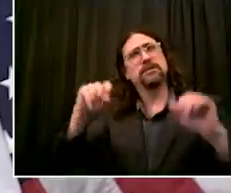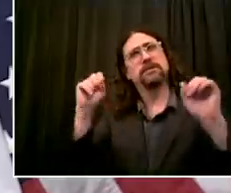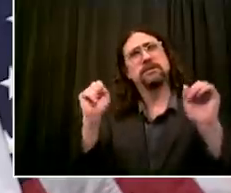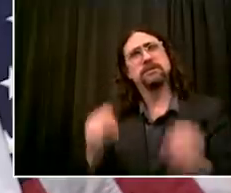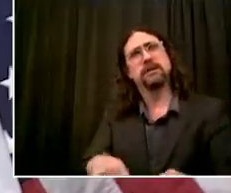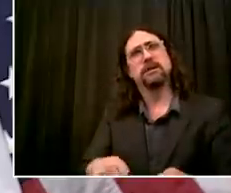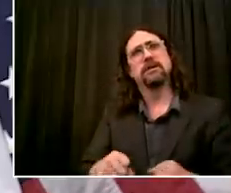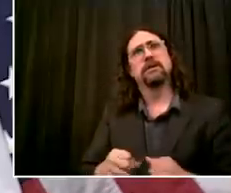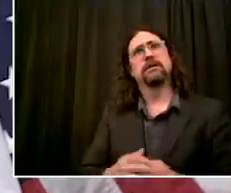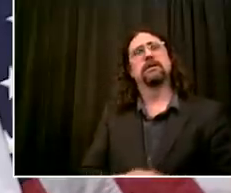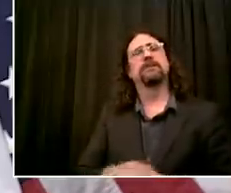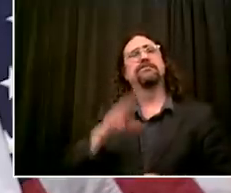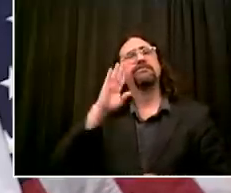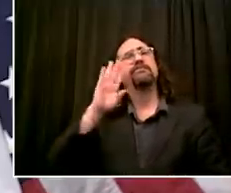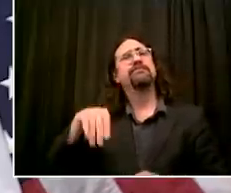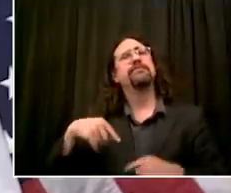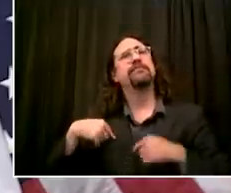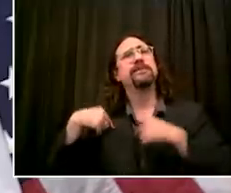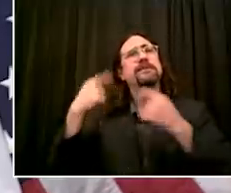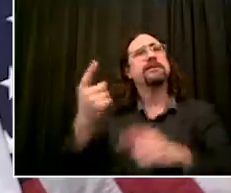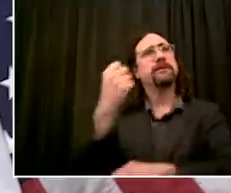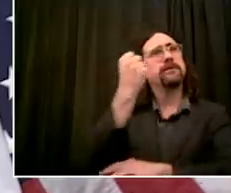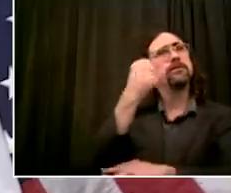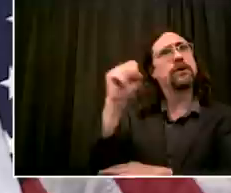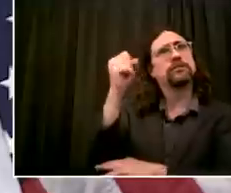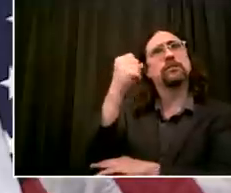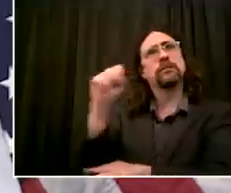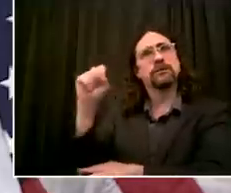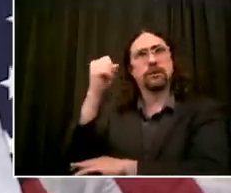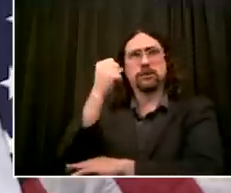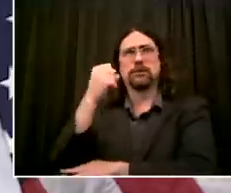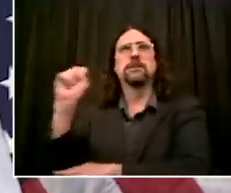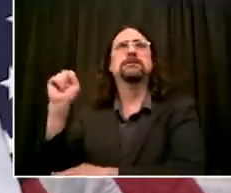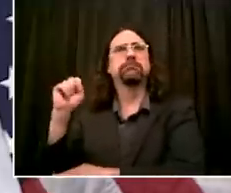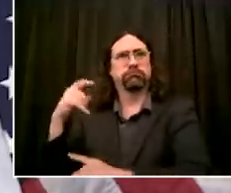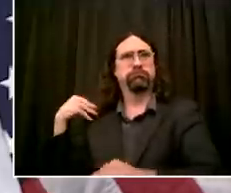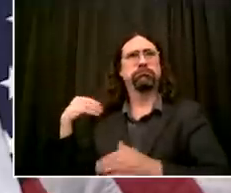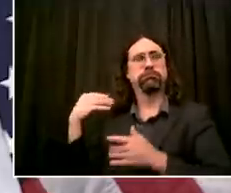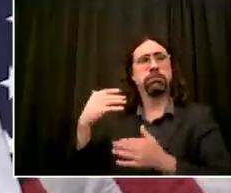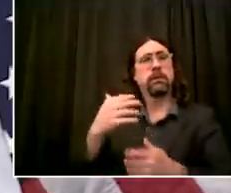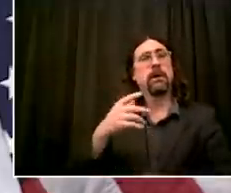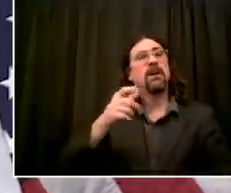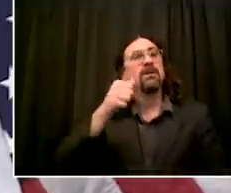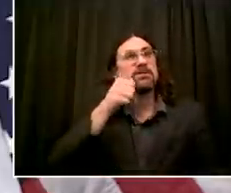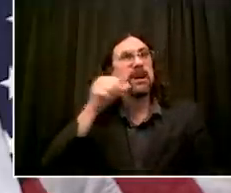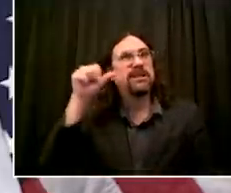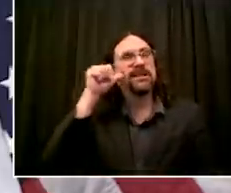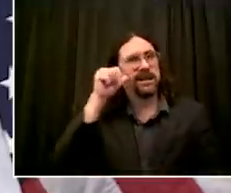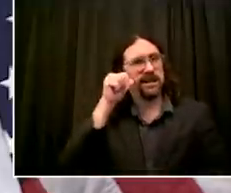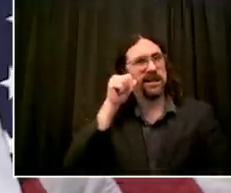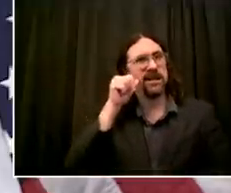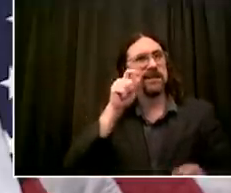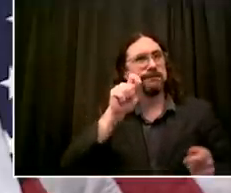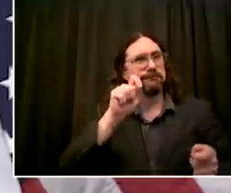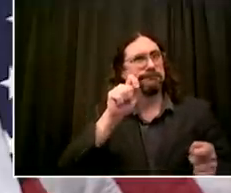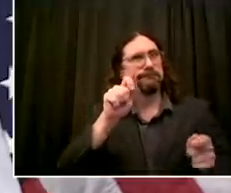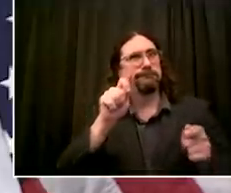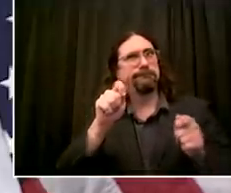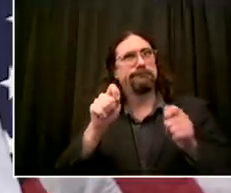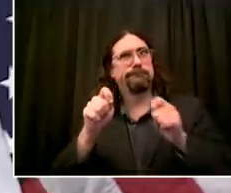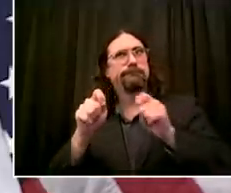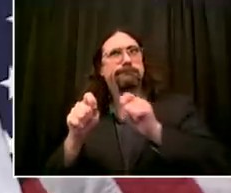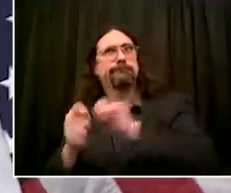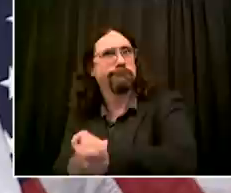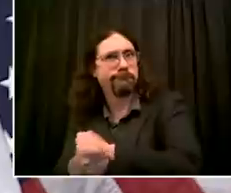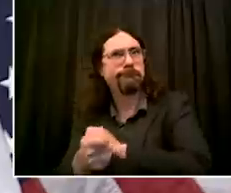to a better time. Just got off the phone with Commissioner Shea and First